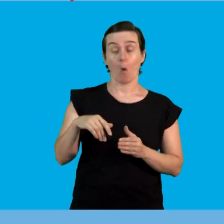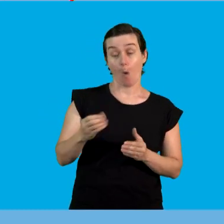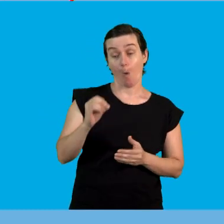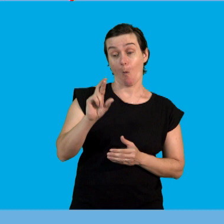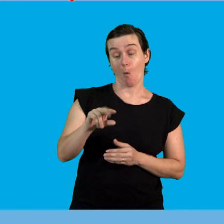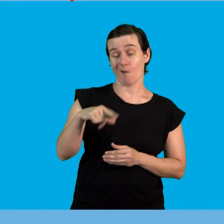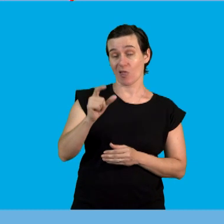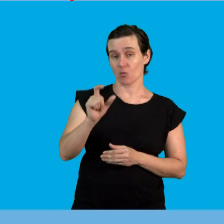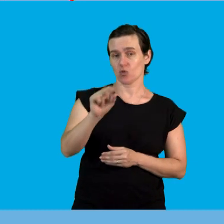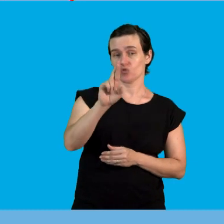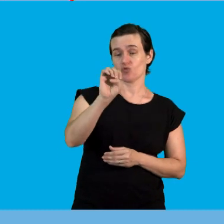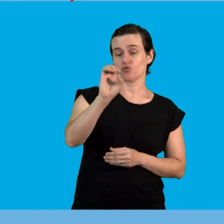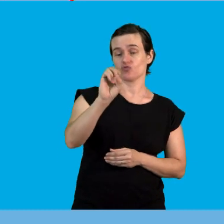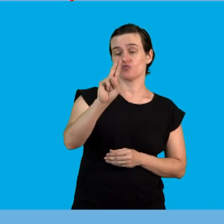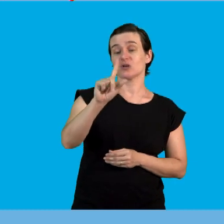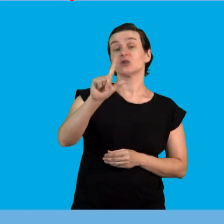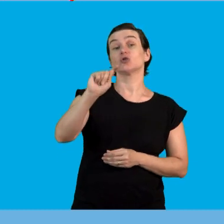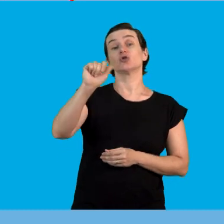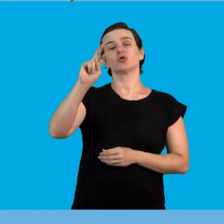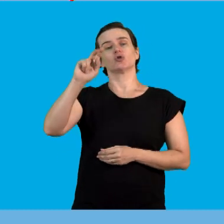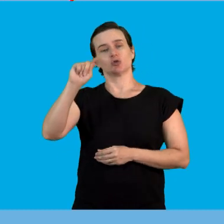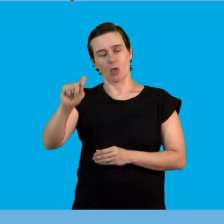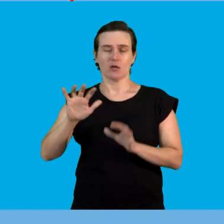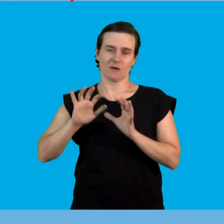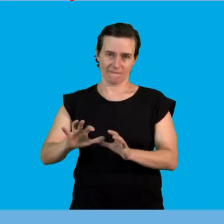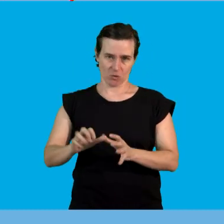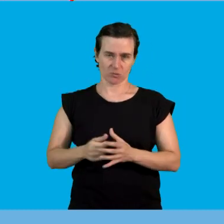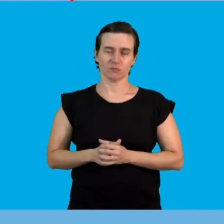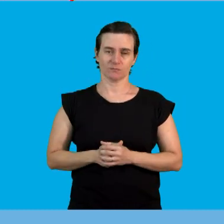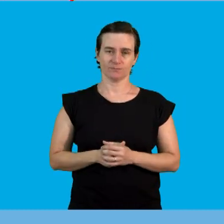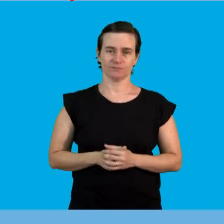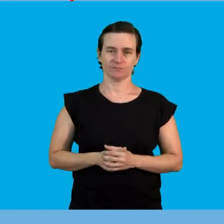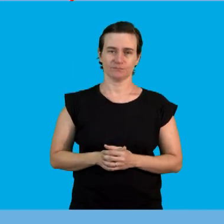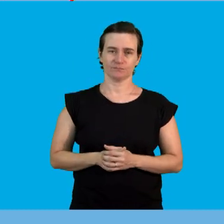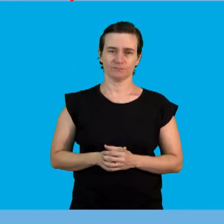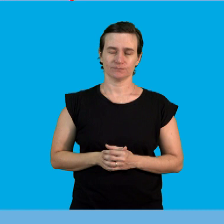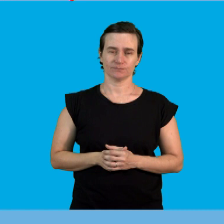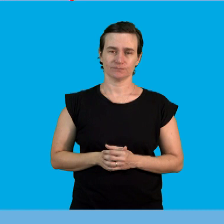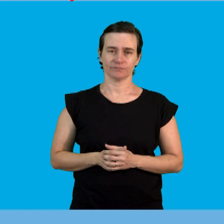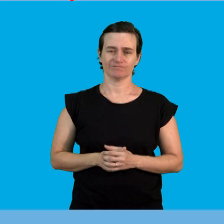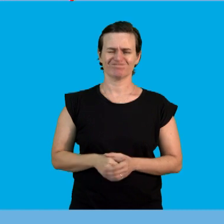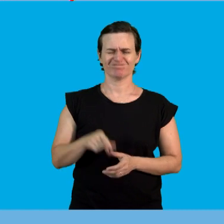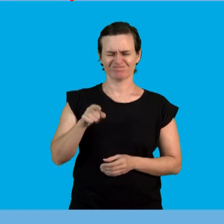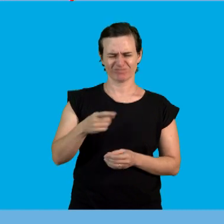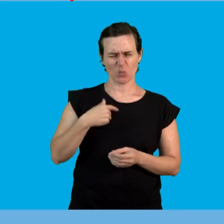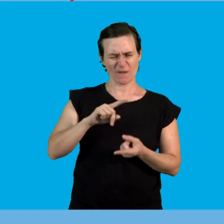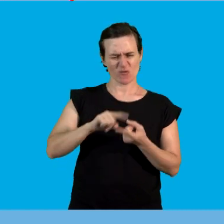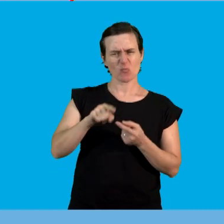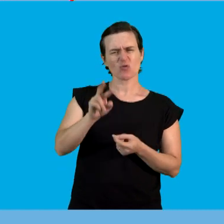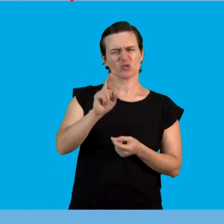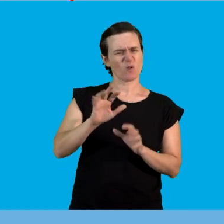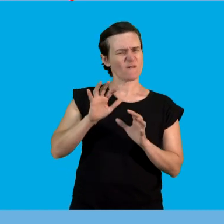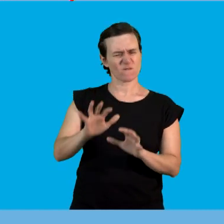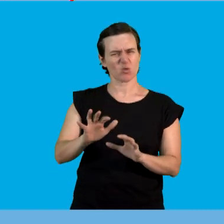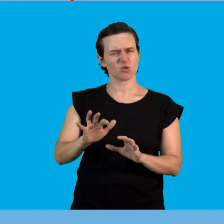or resultant force. So you can either say it's your net force or you can say it is your resultant force. Now we get the resultant